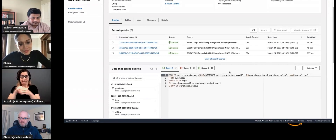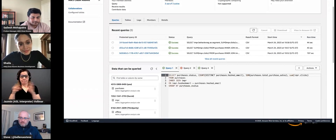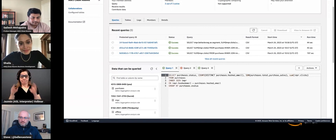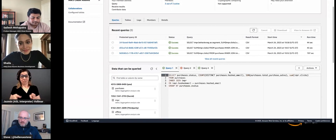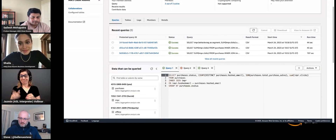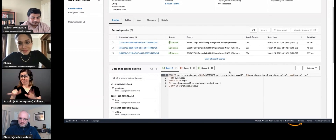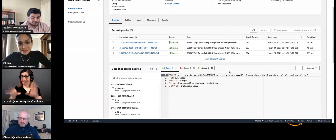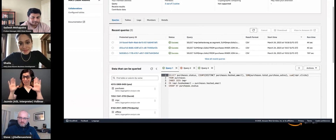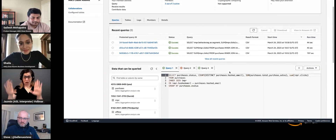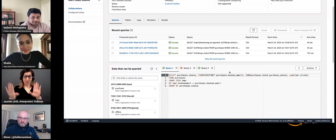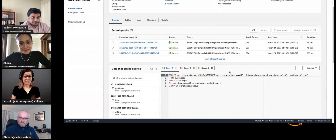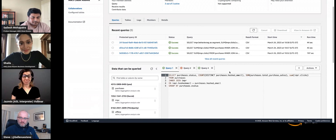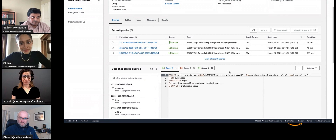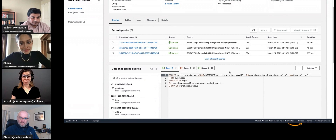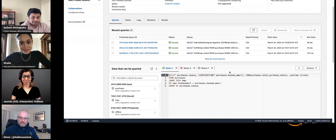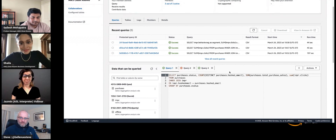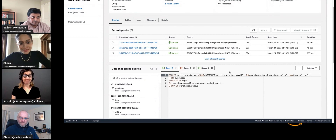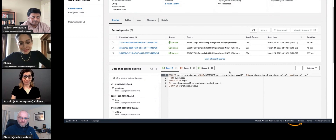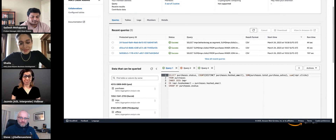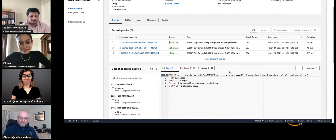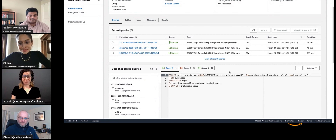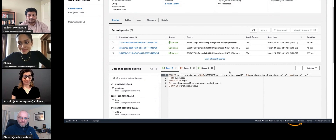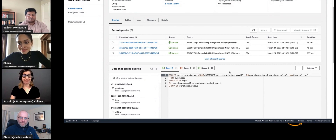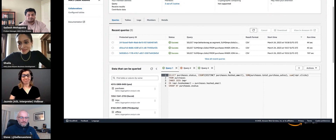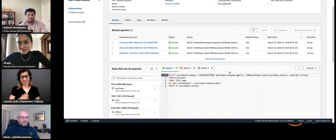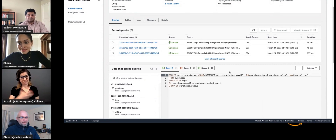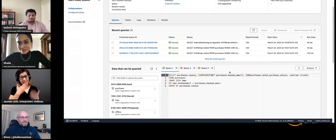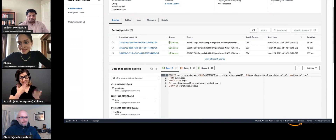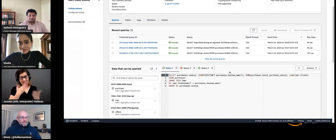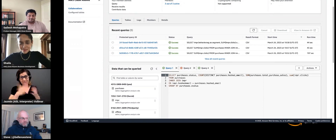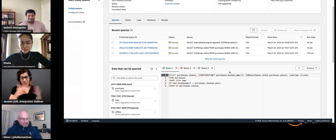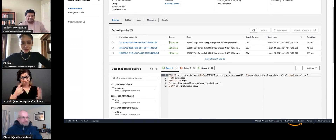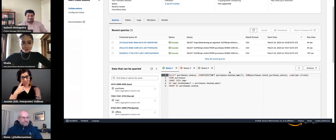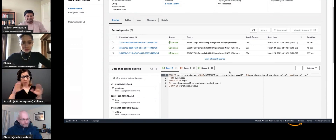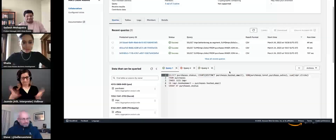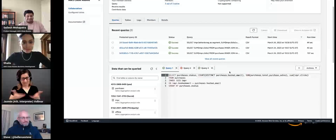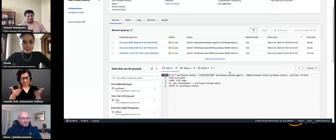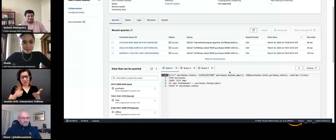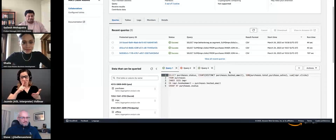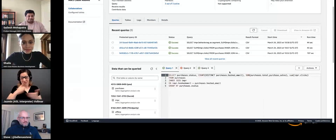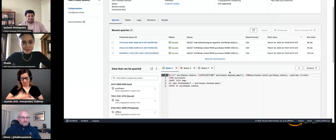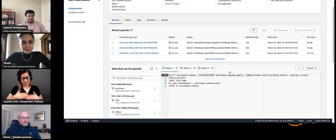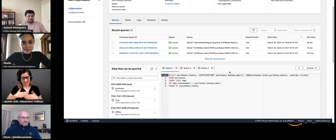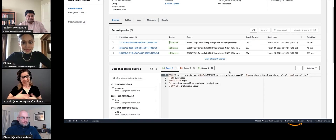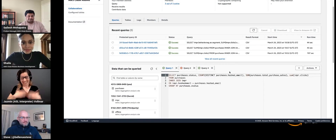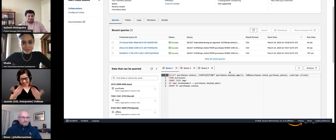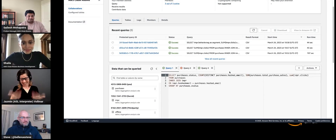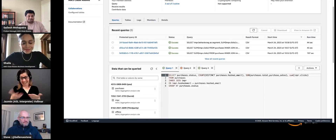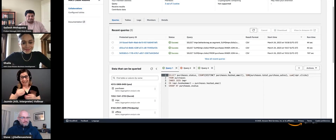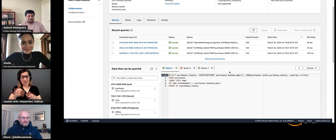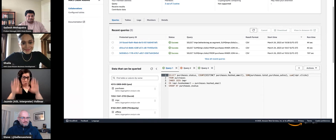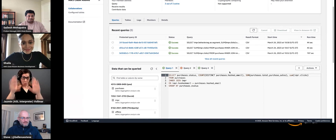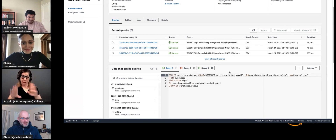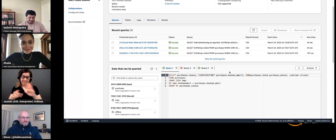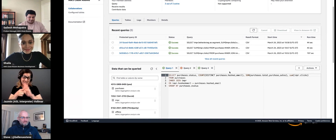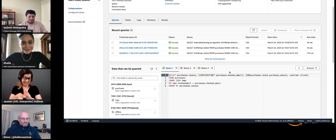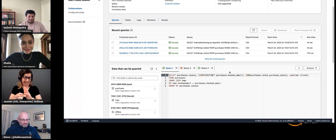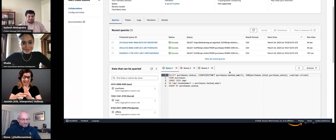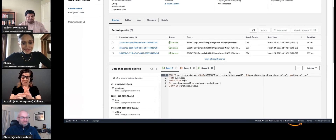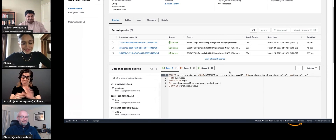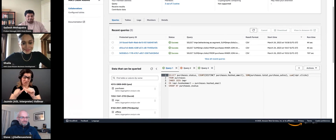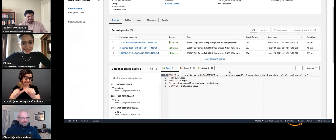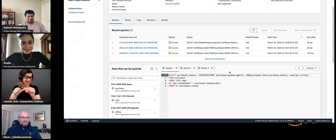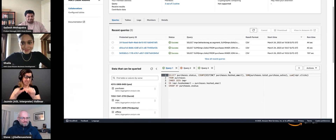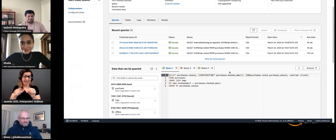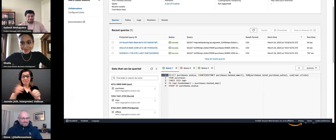Awesome. Yeah. Well, thank you so much for being here. Really do appreciate it. And wonderful demo. Keep it up. Yeah. And hey,